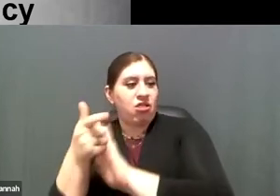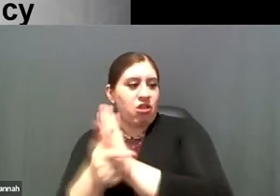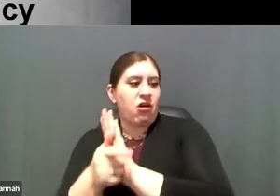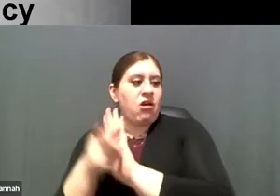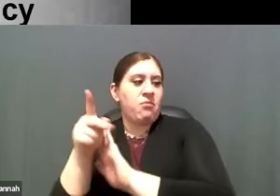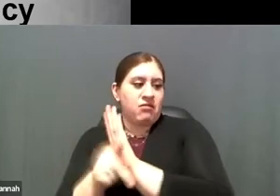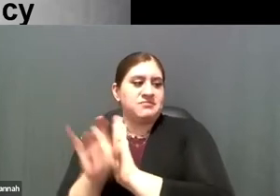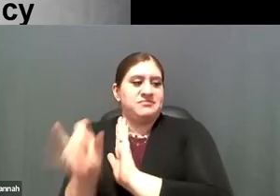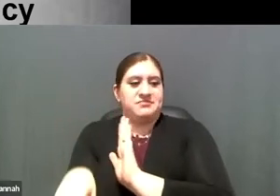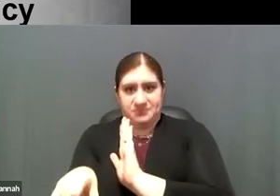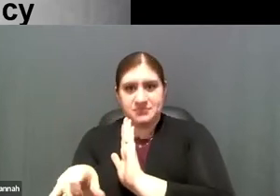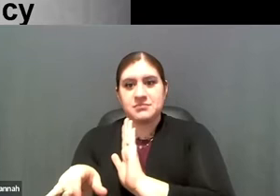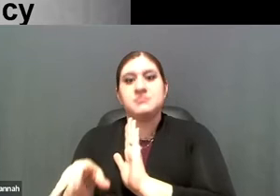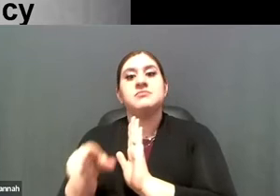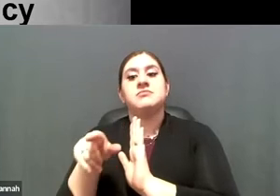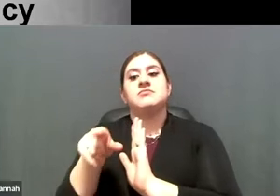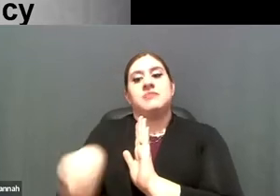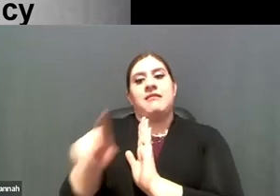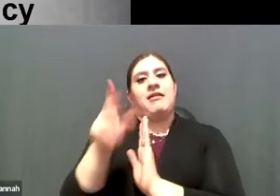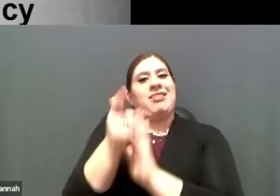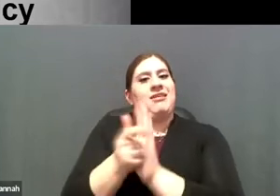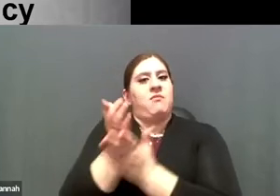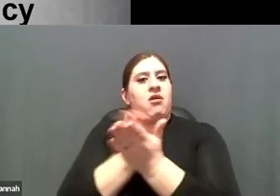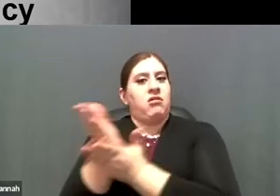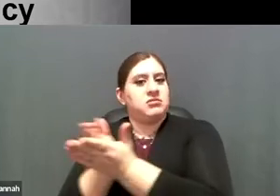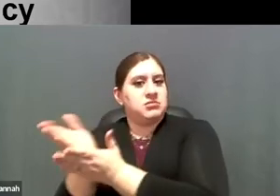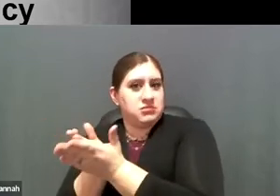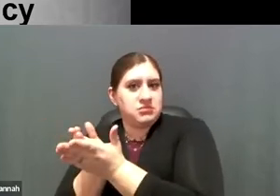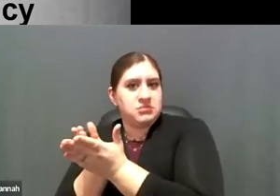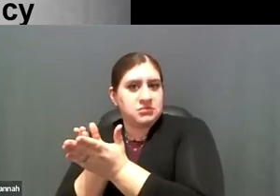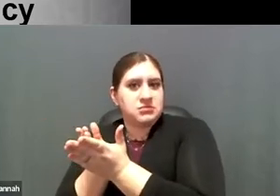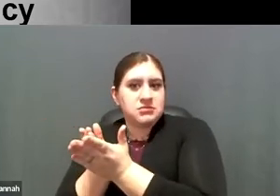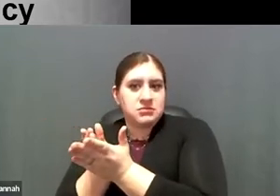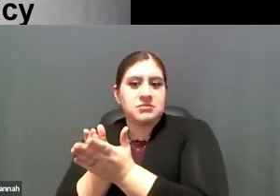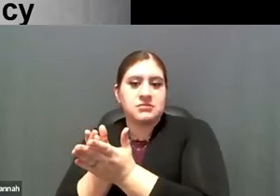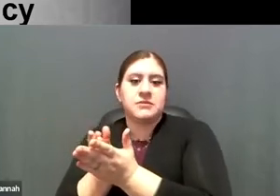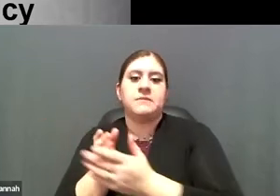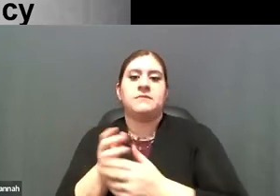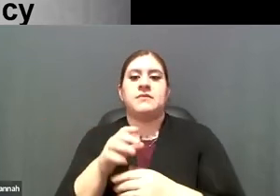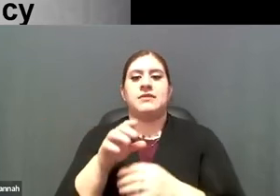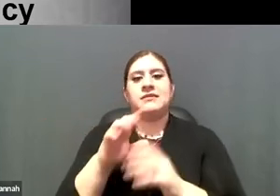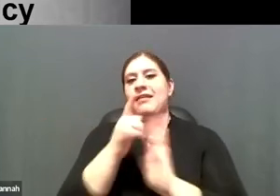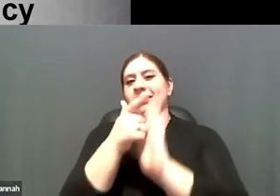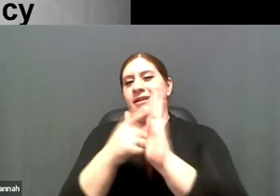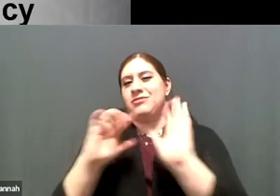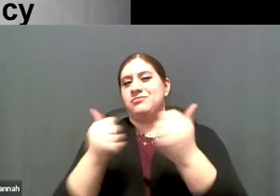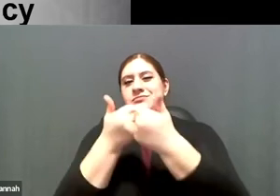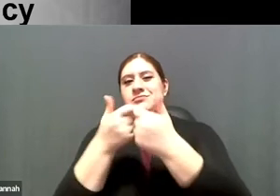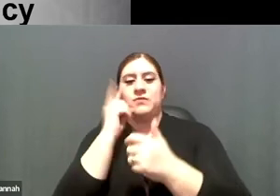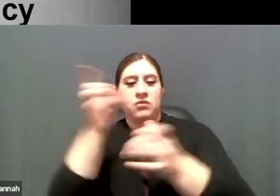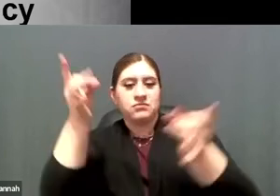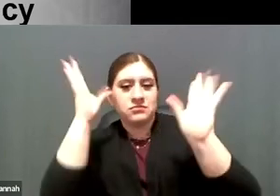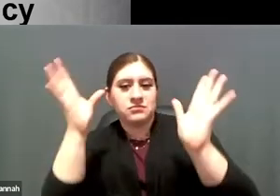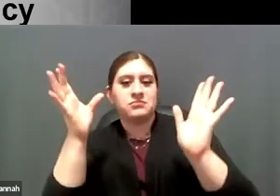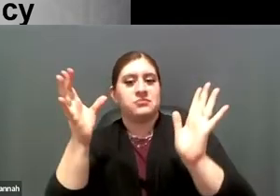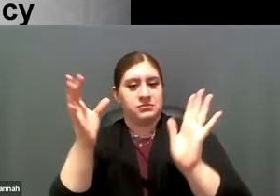policy. These legal aspects, legal, and as it says under Dr. Trey, legal challenges of disaster, legal